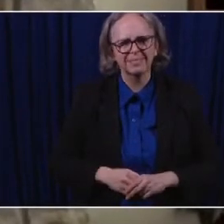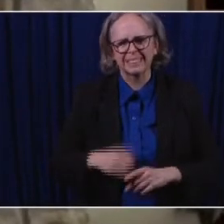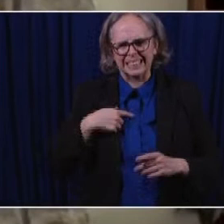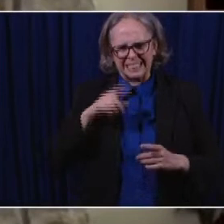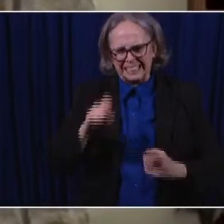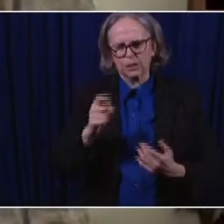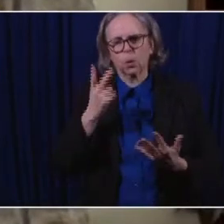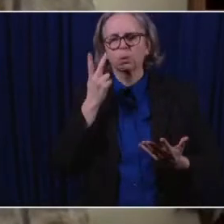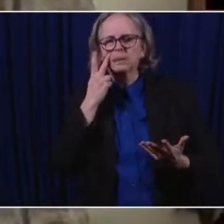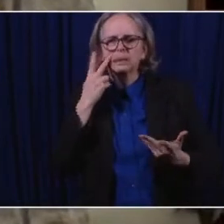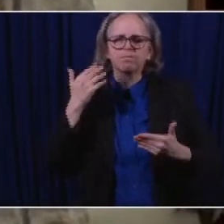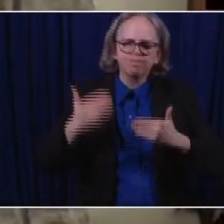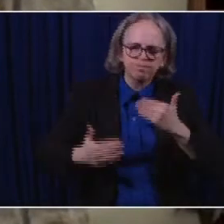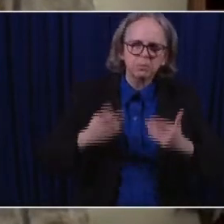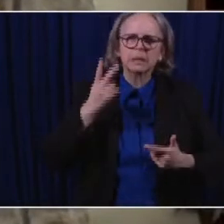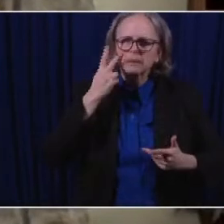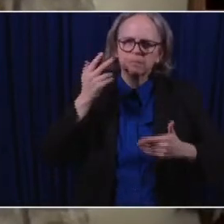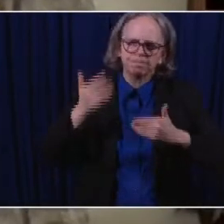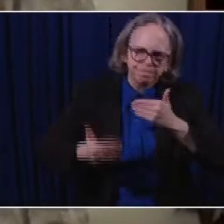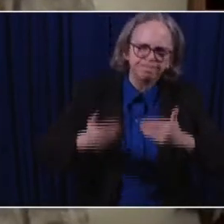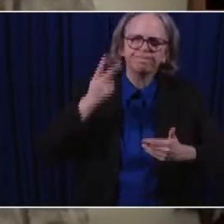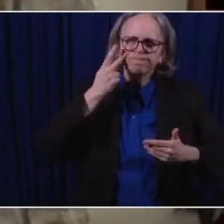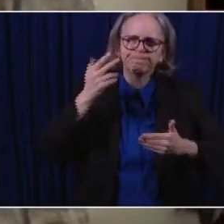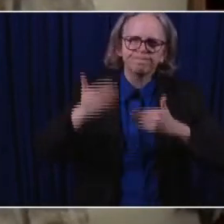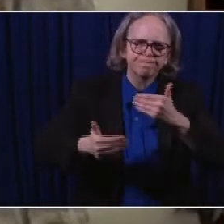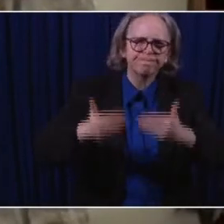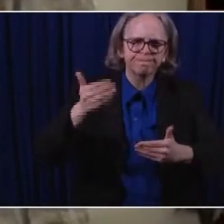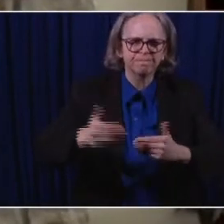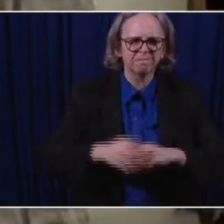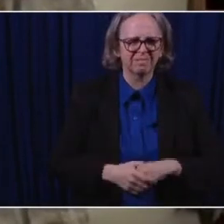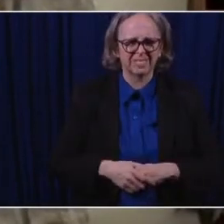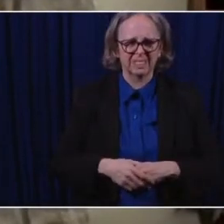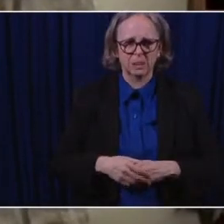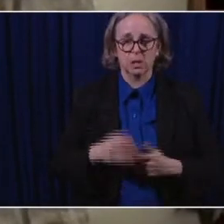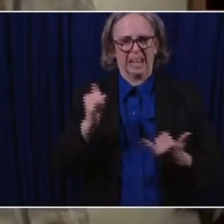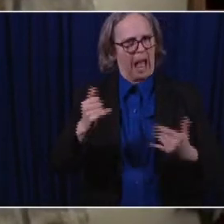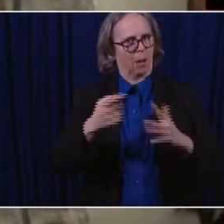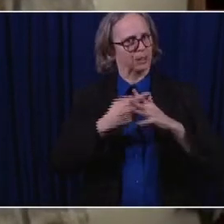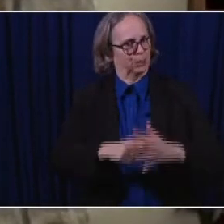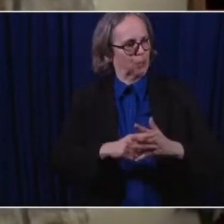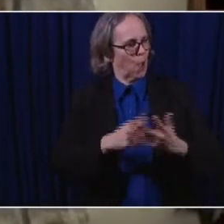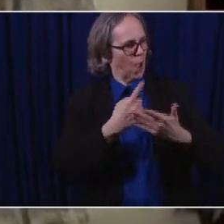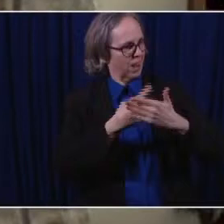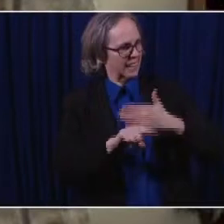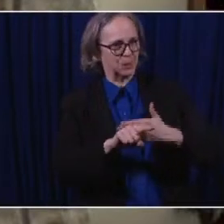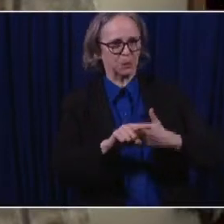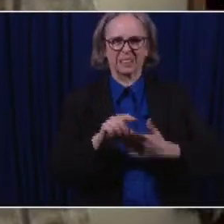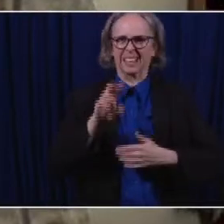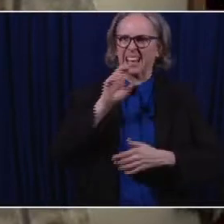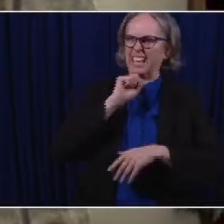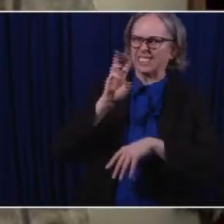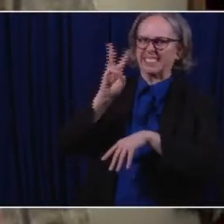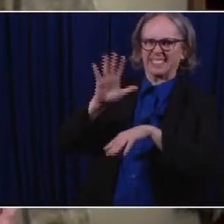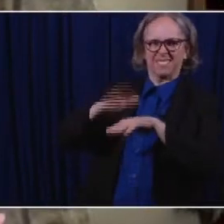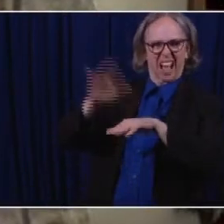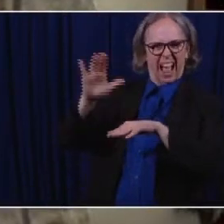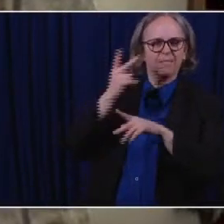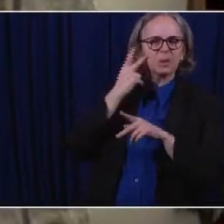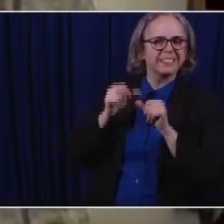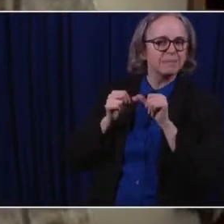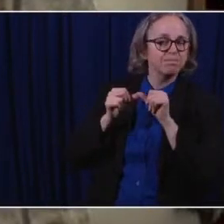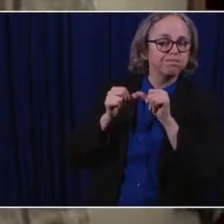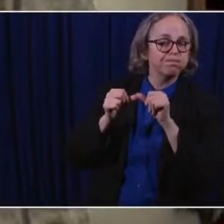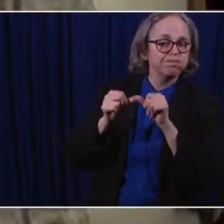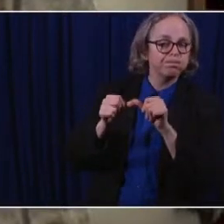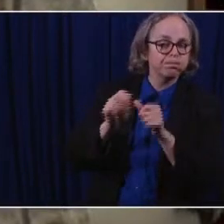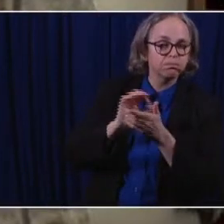can say is we're going to stick at 65 for a number of weeks until we see these numbers, fill up of that